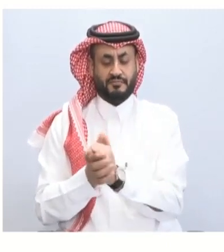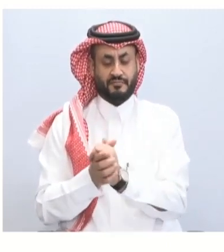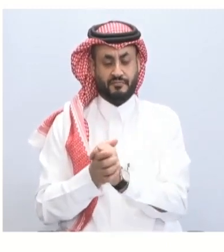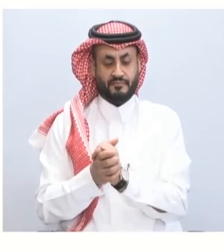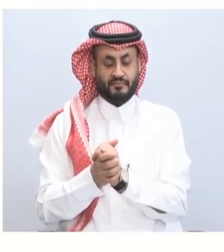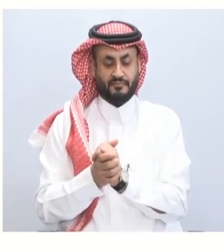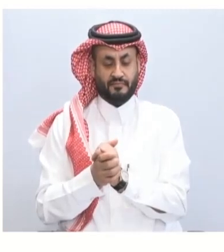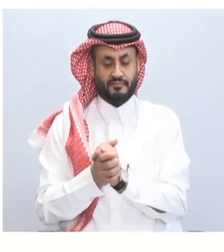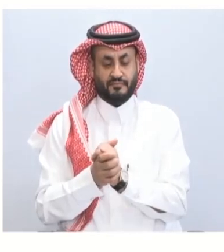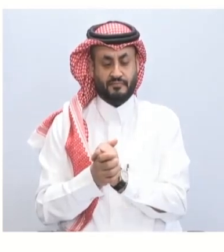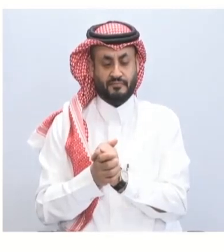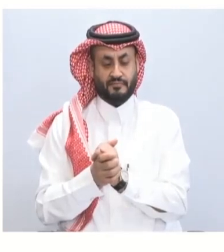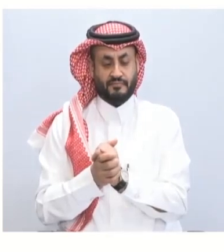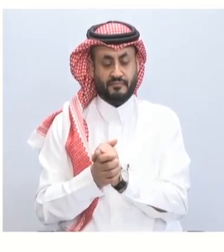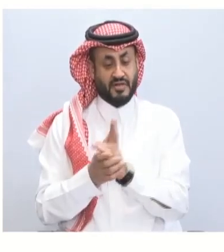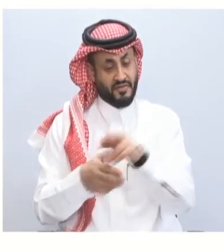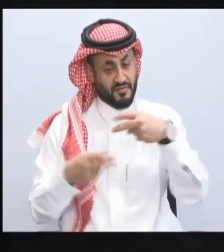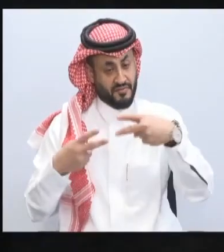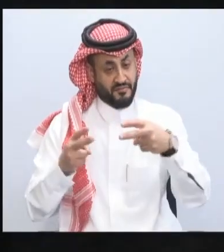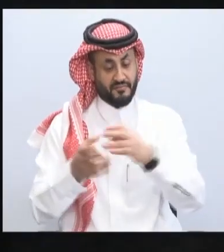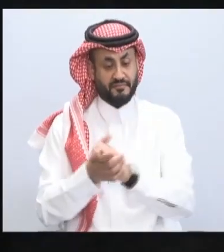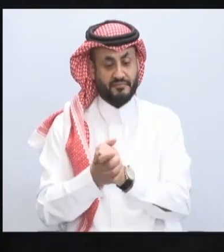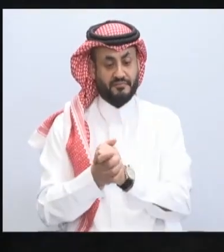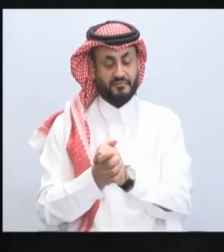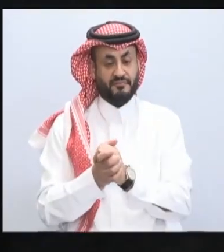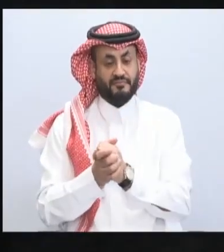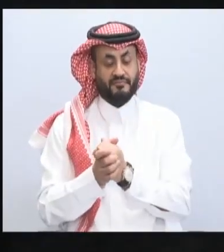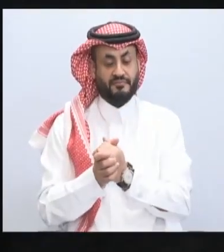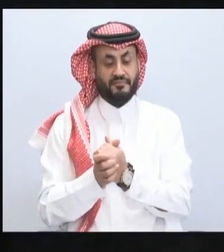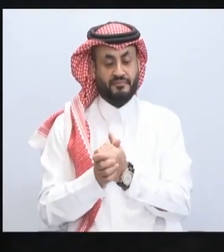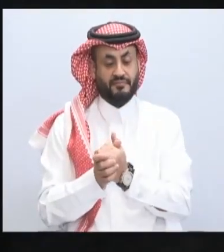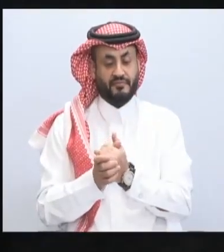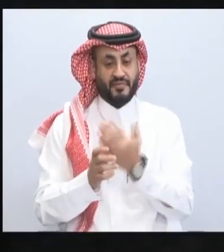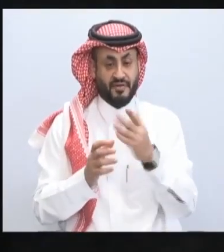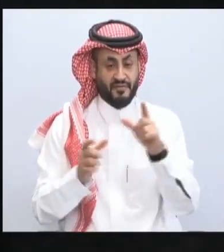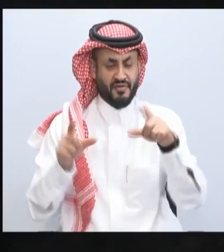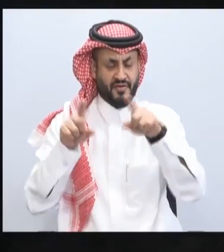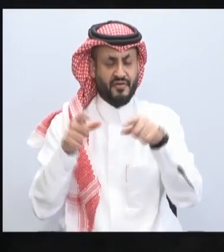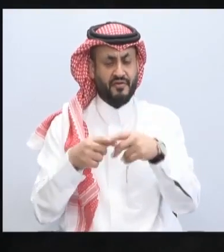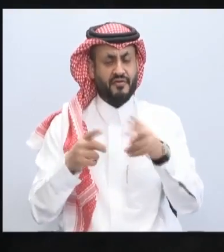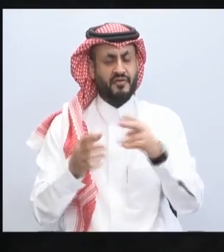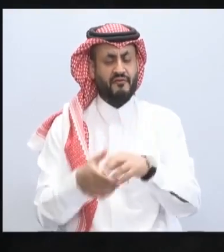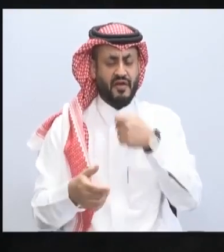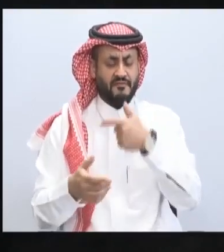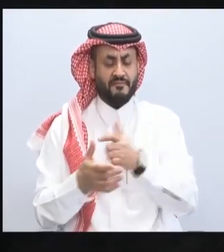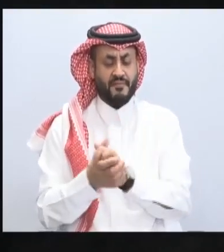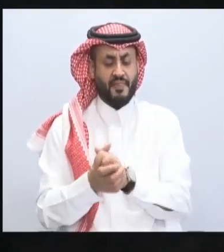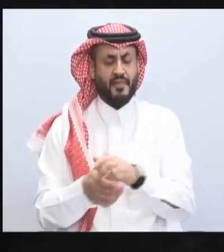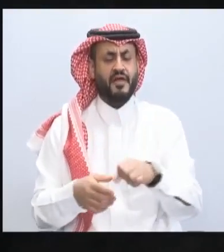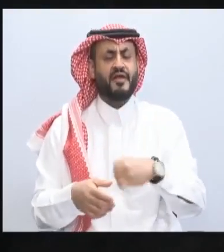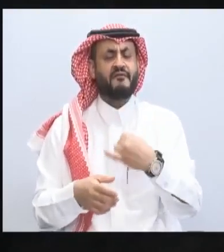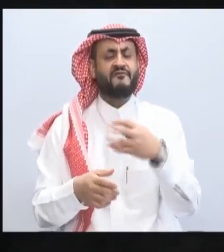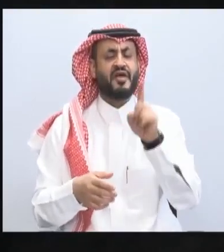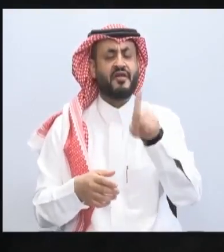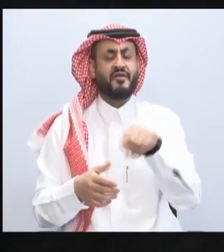some people, yes, they agreed that using abbreviated words is something that is easy and we can use it in